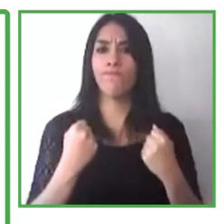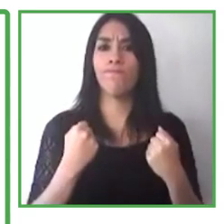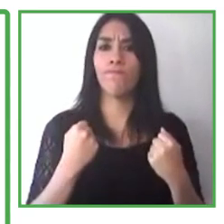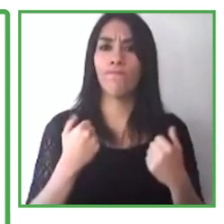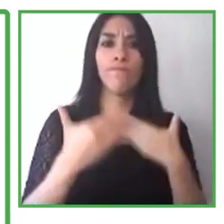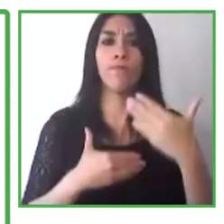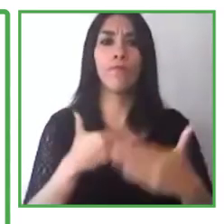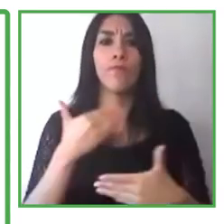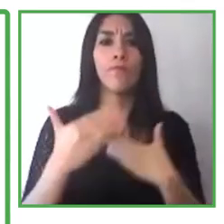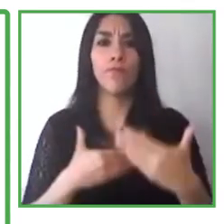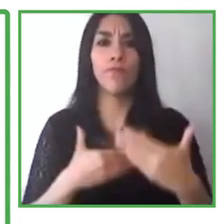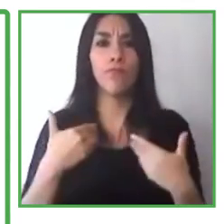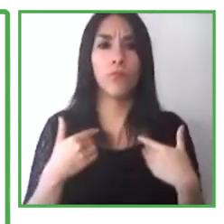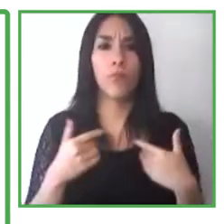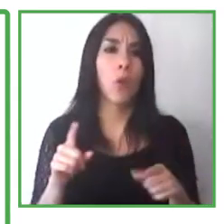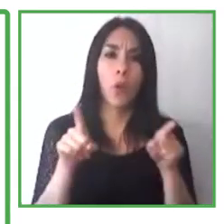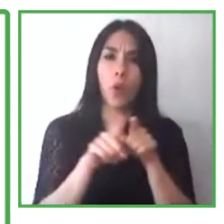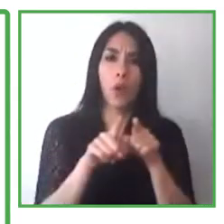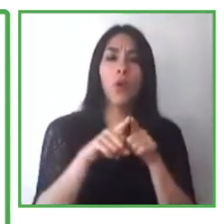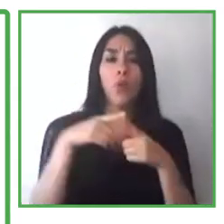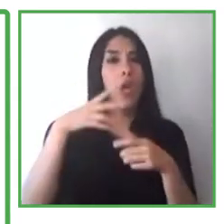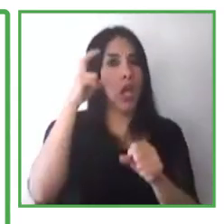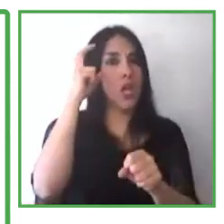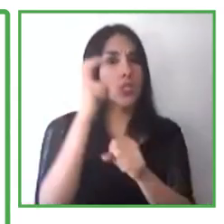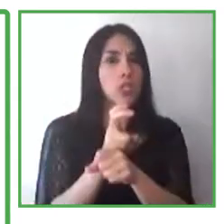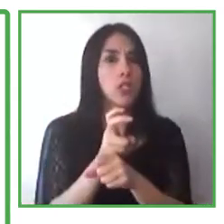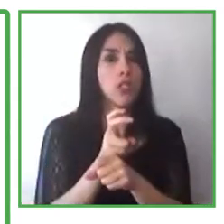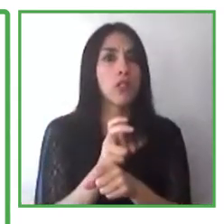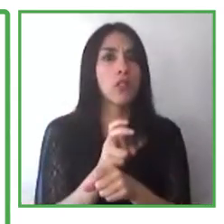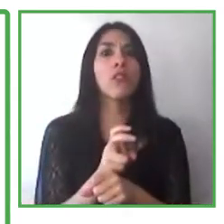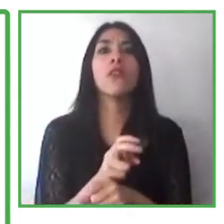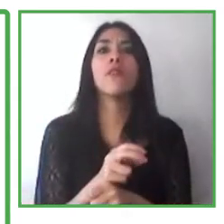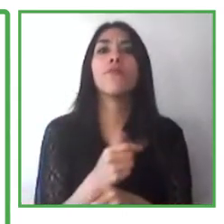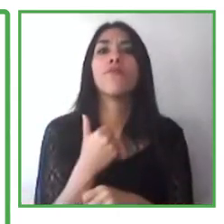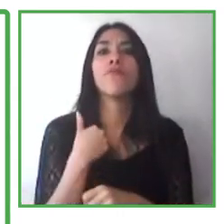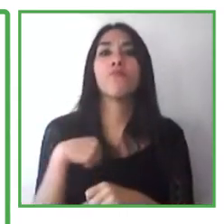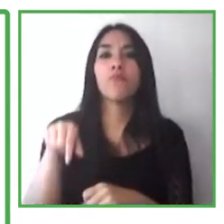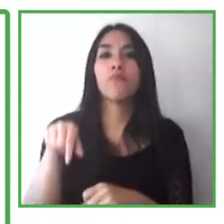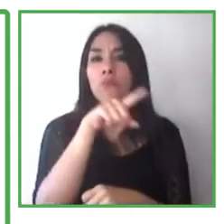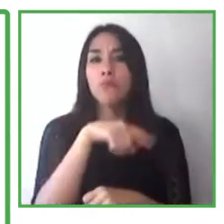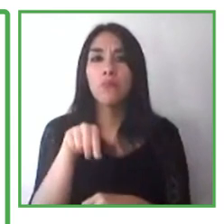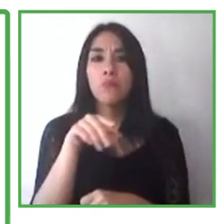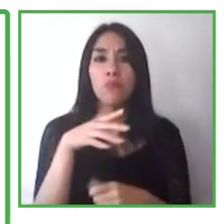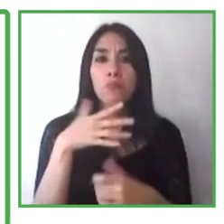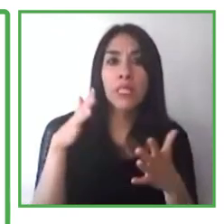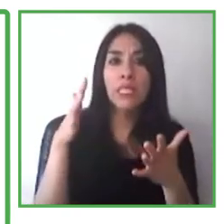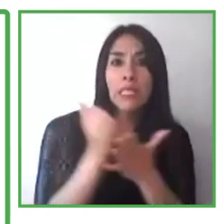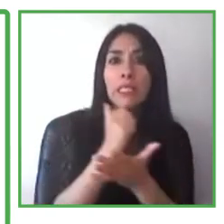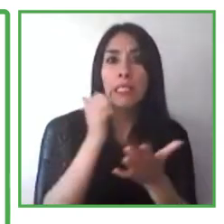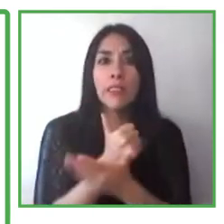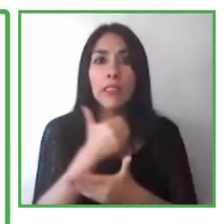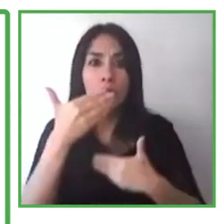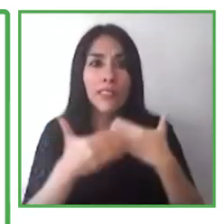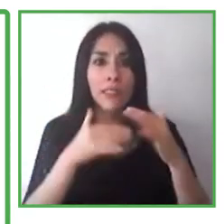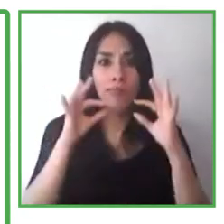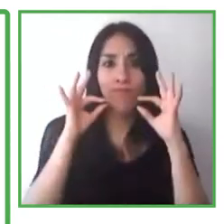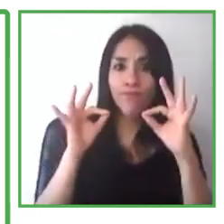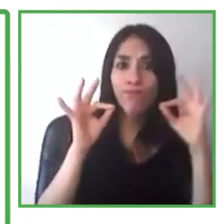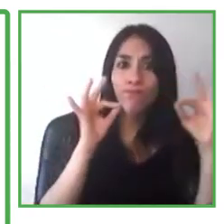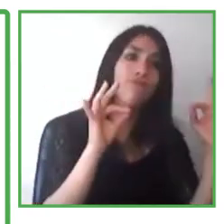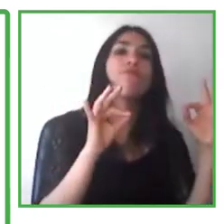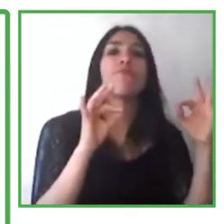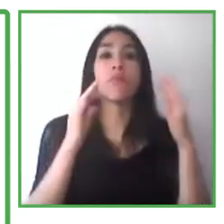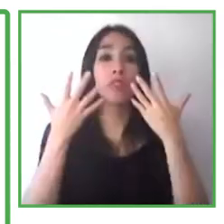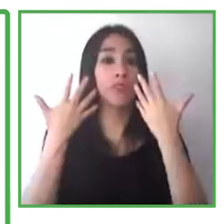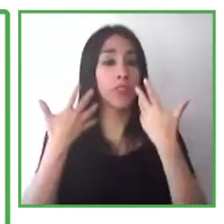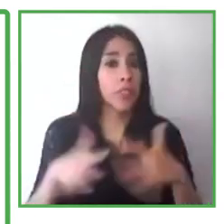be successful in implementing in your organization. It's really about changing the